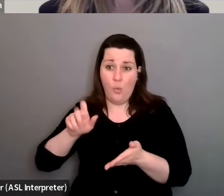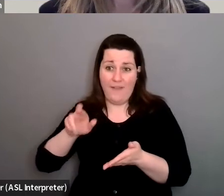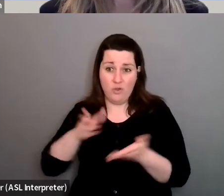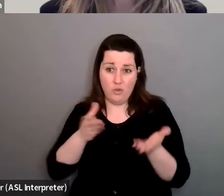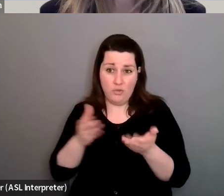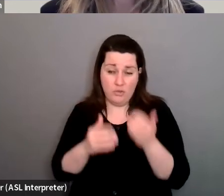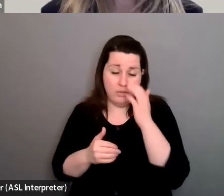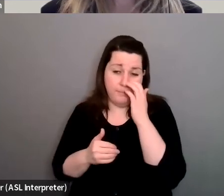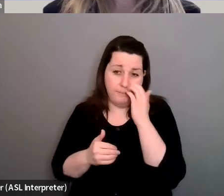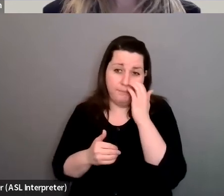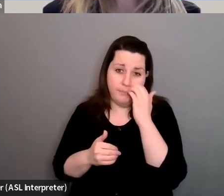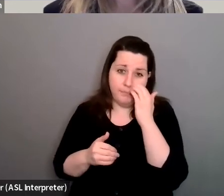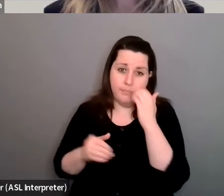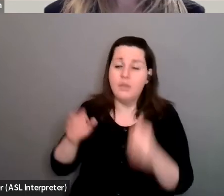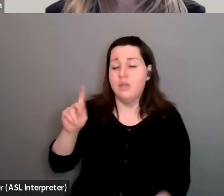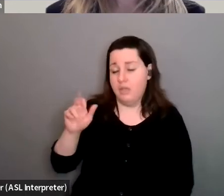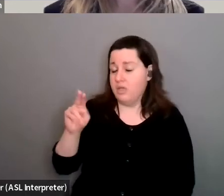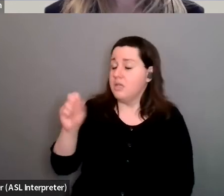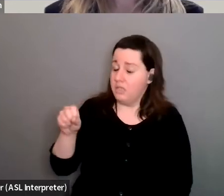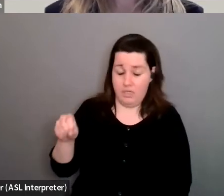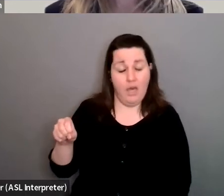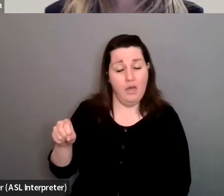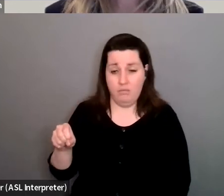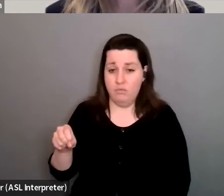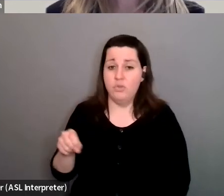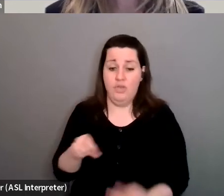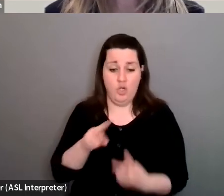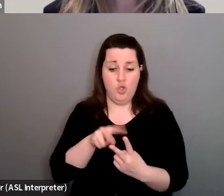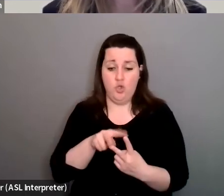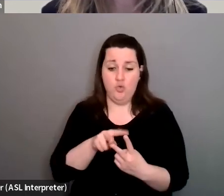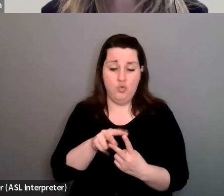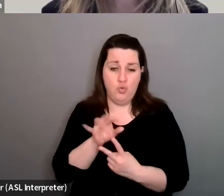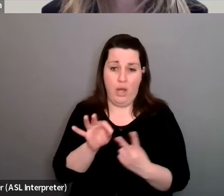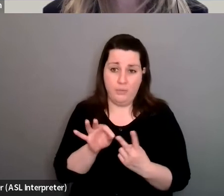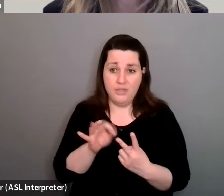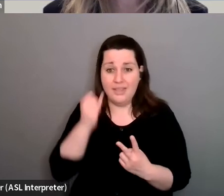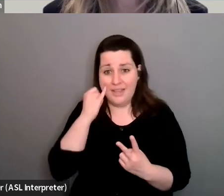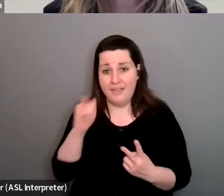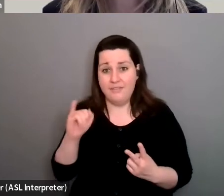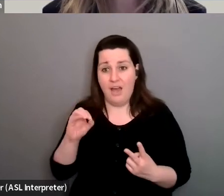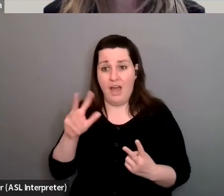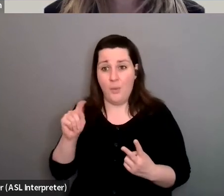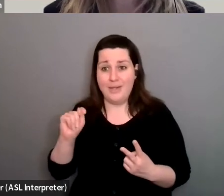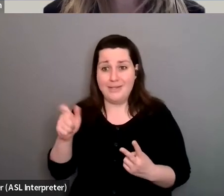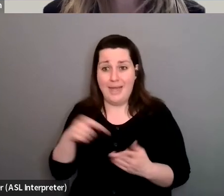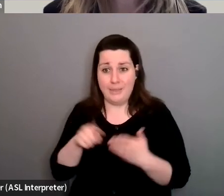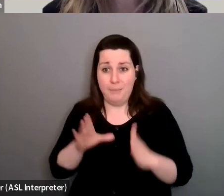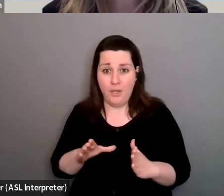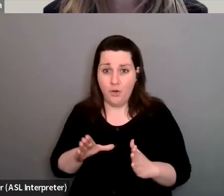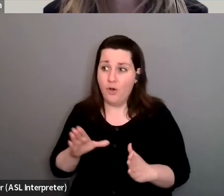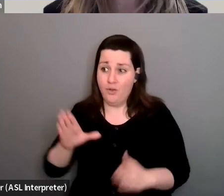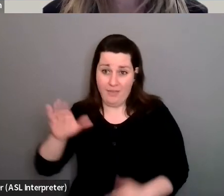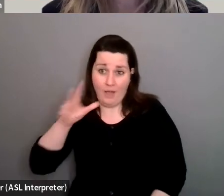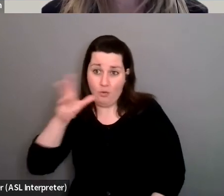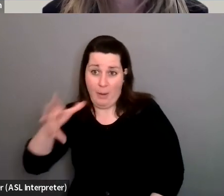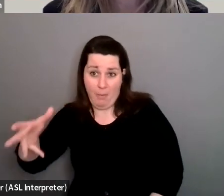Yes. So they can happen one of two ways. Again, if that's an Iowa taxpayer, that individual grandma, if she's an Iowa